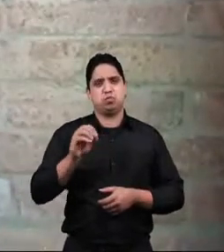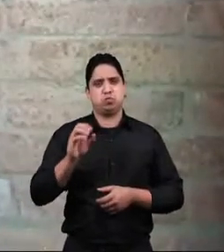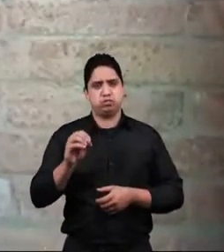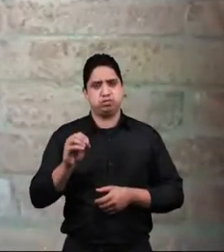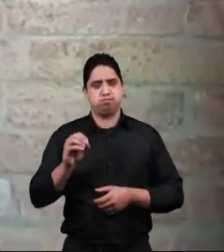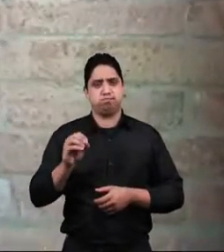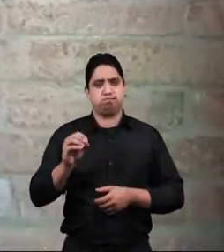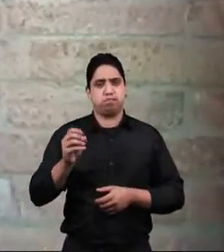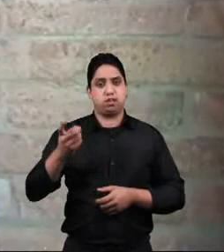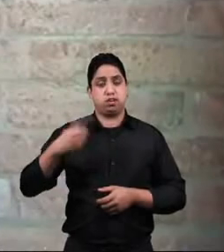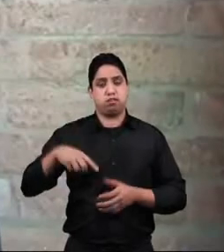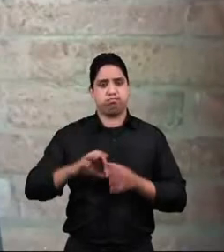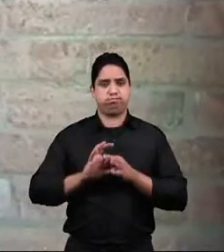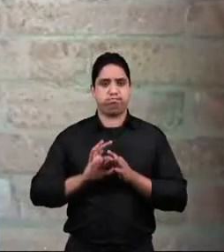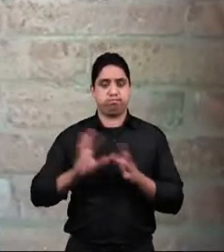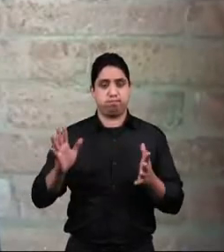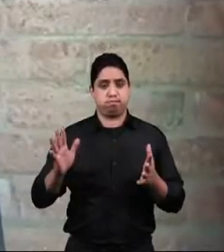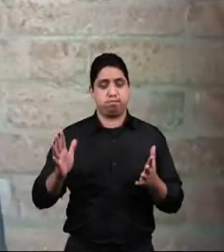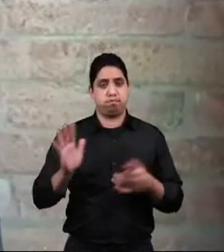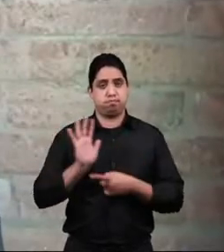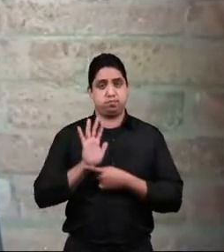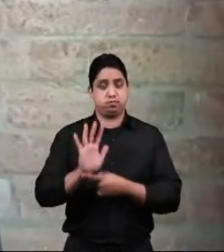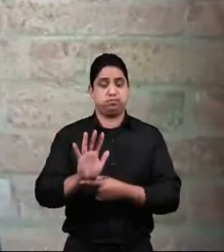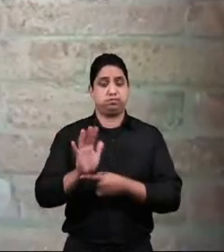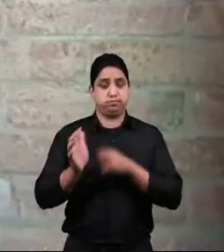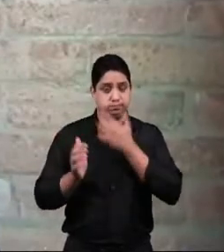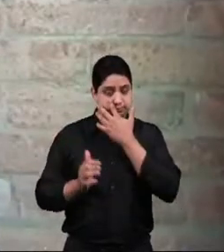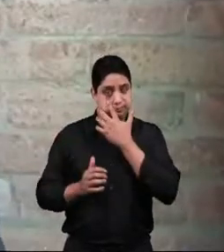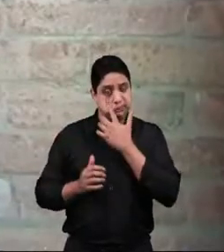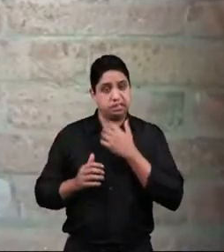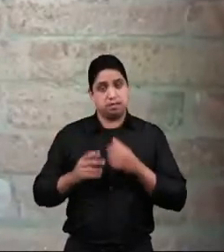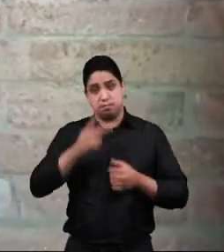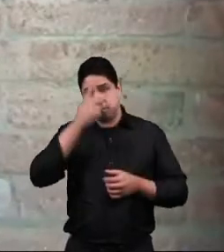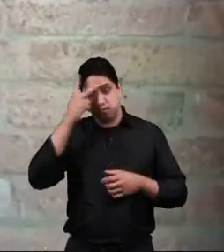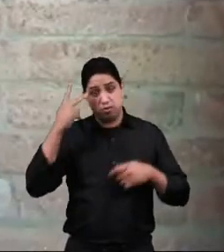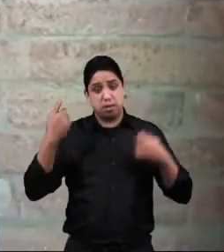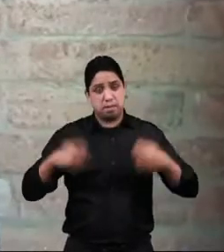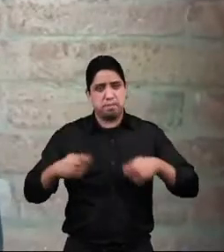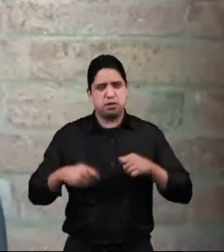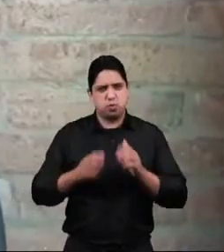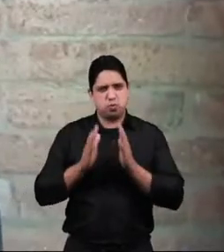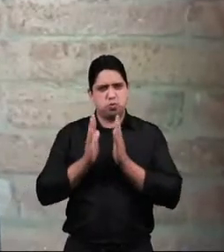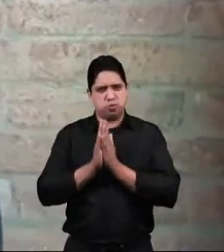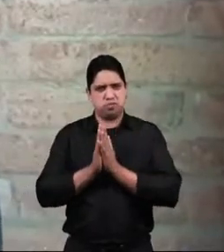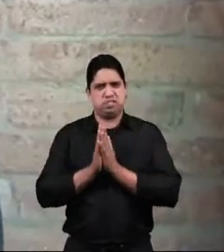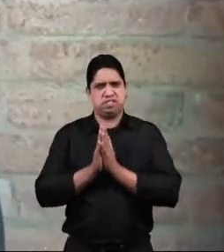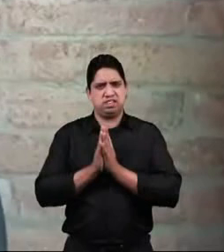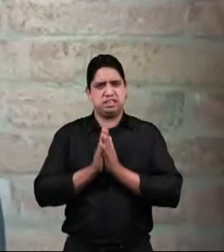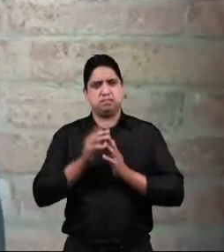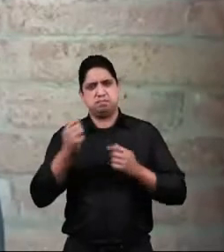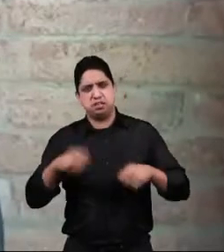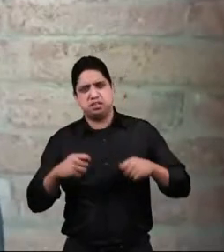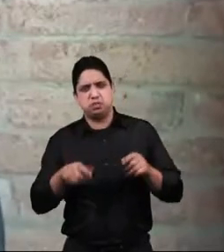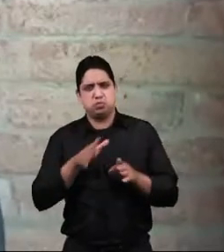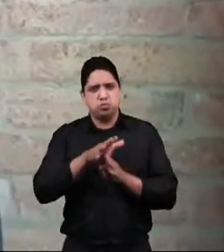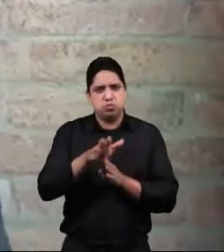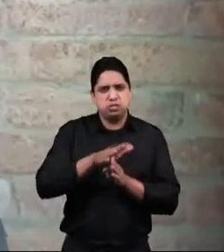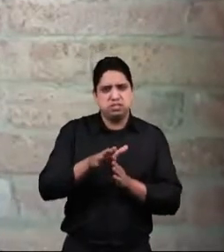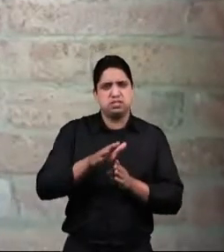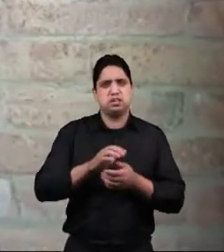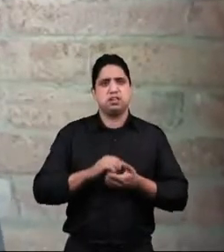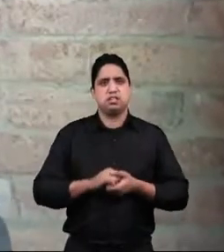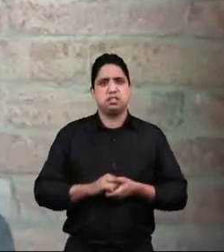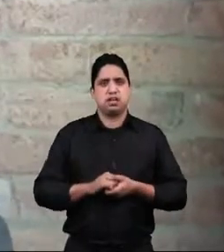Holy Spirit may be poured out upon all those who await the coming of the Lord Jesus. Amen.